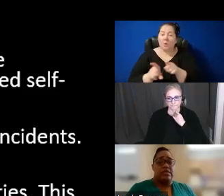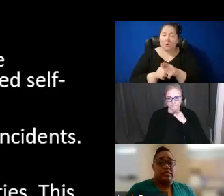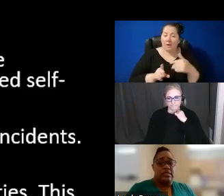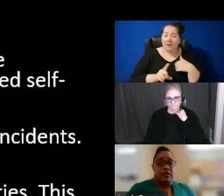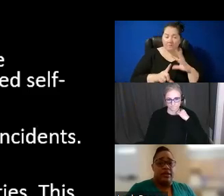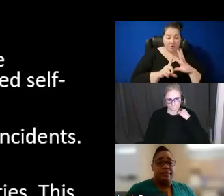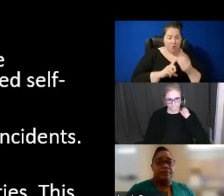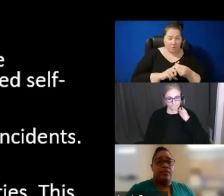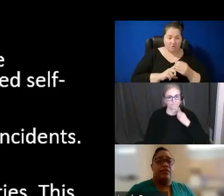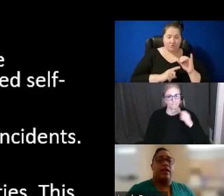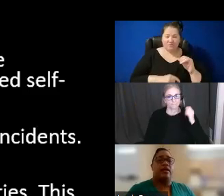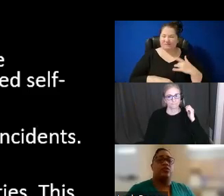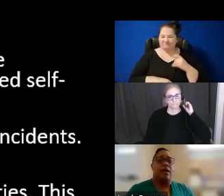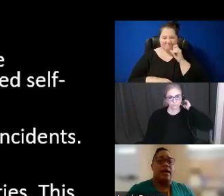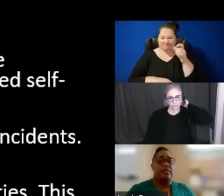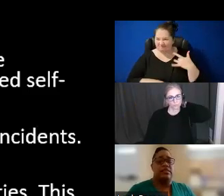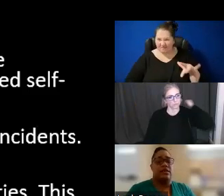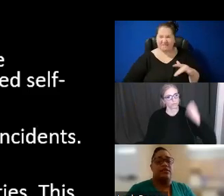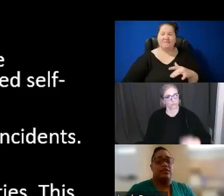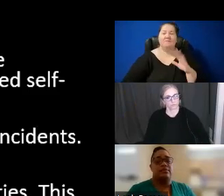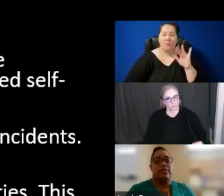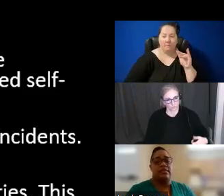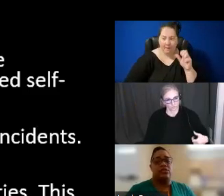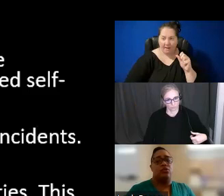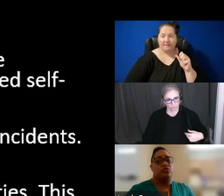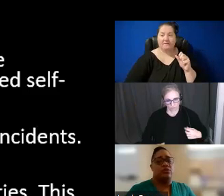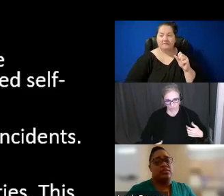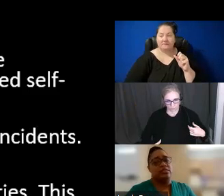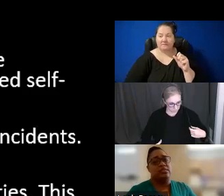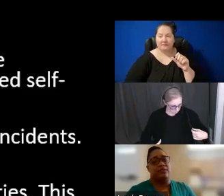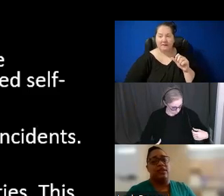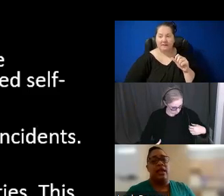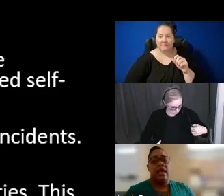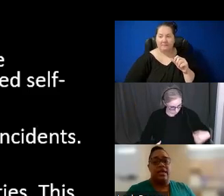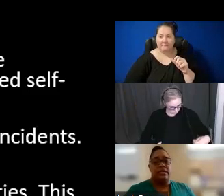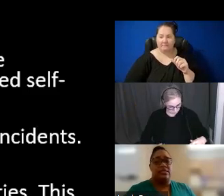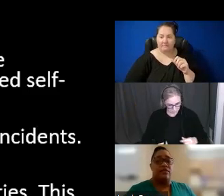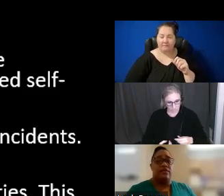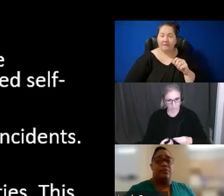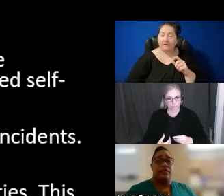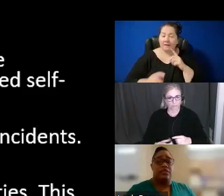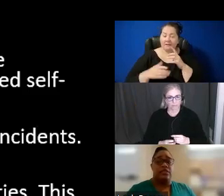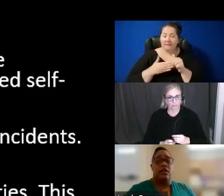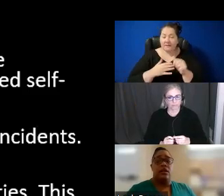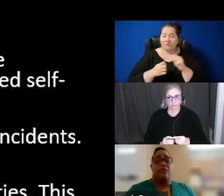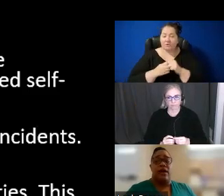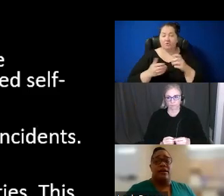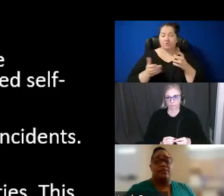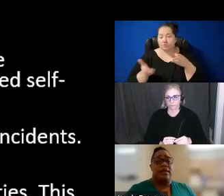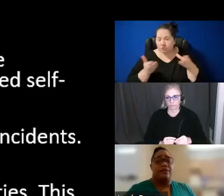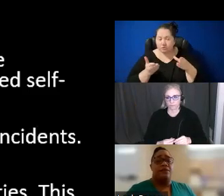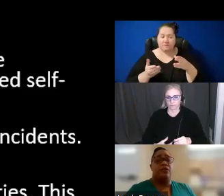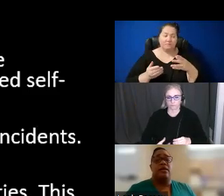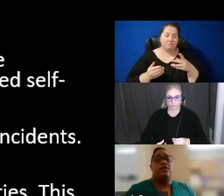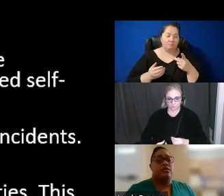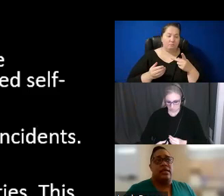cultural insensitivity, right? So bias and stereotypes can lead to cultural insensitivity in service provision. Providers